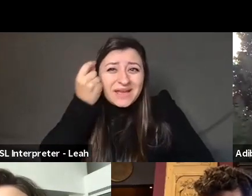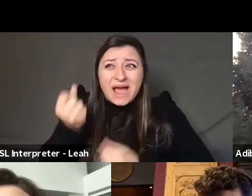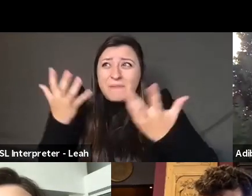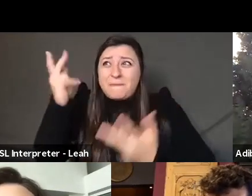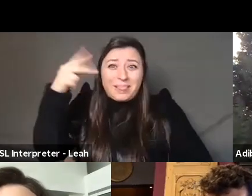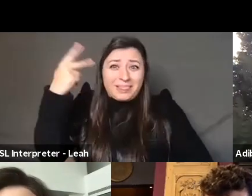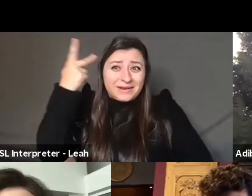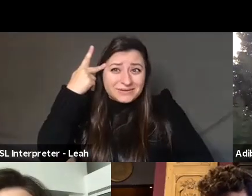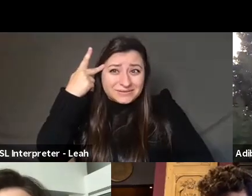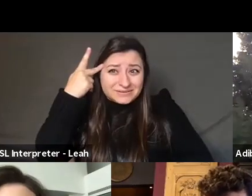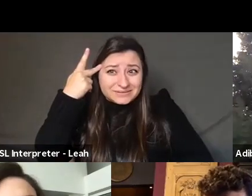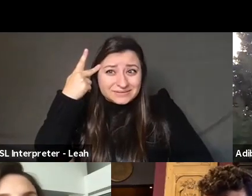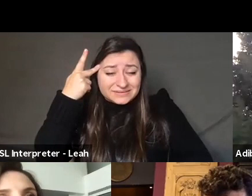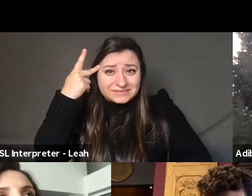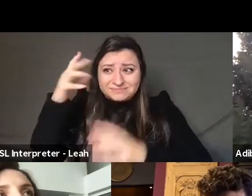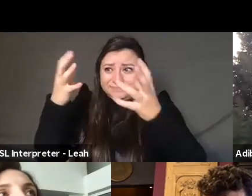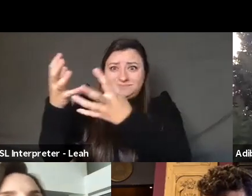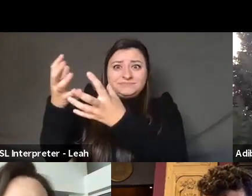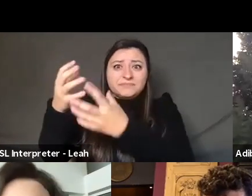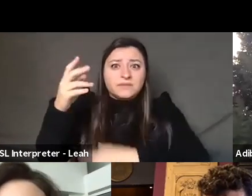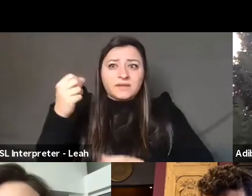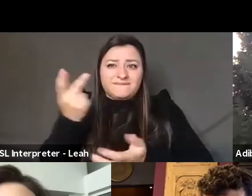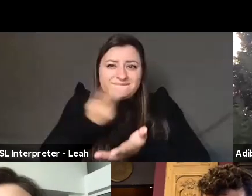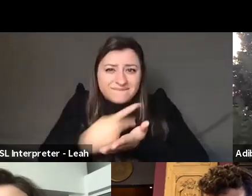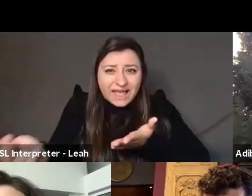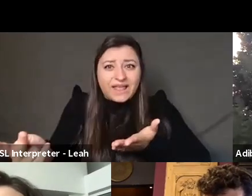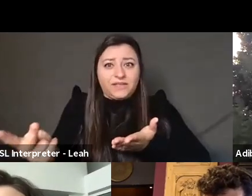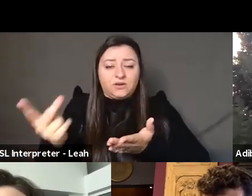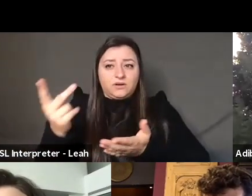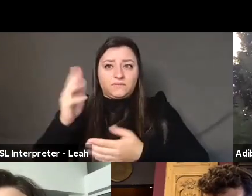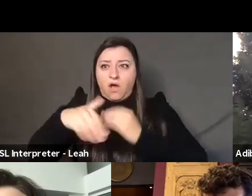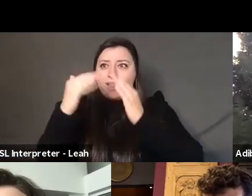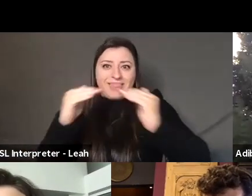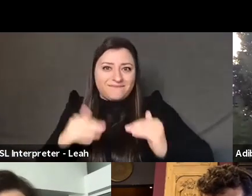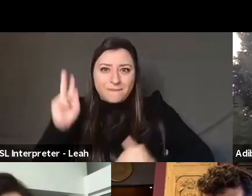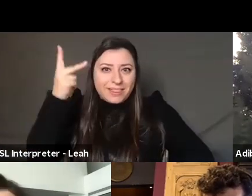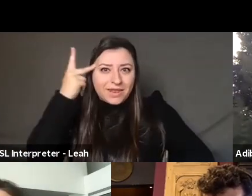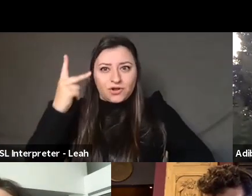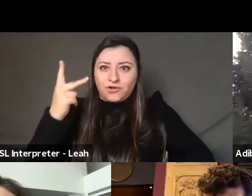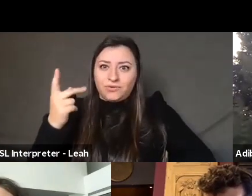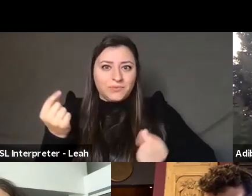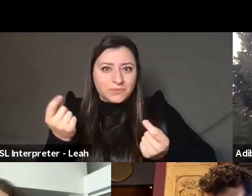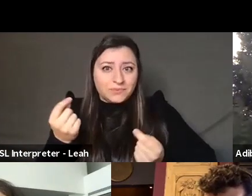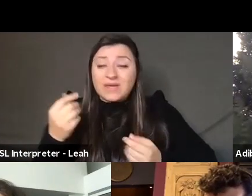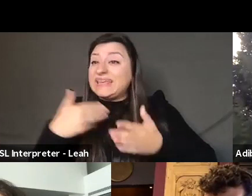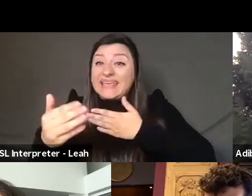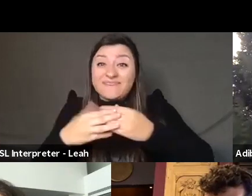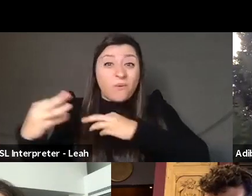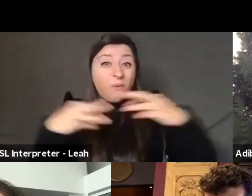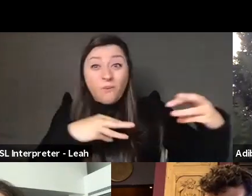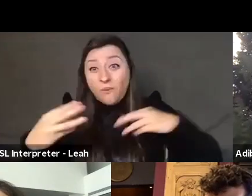political failure, of how much of a failure on all levels this political class is? Even war-torn